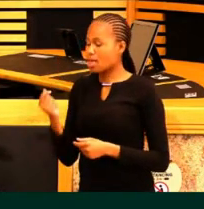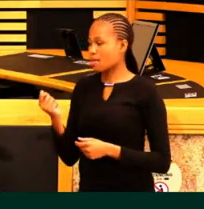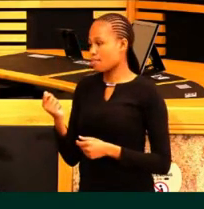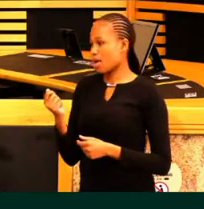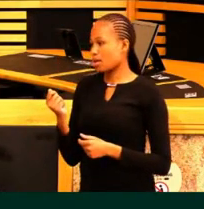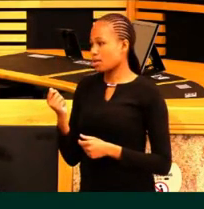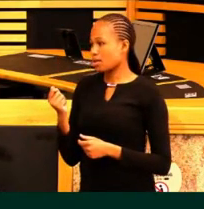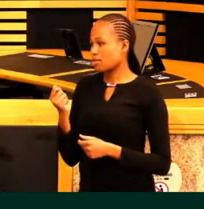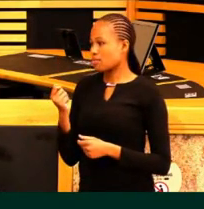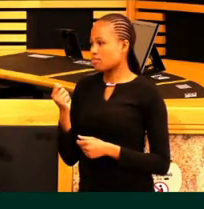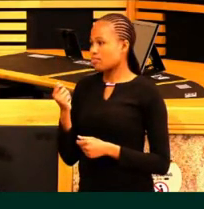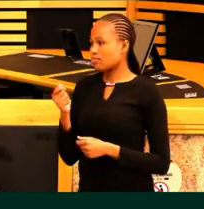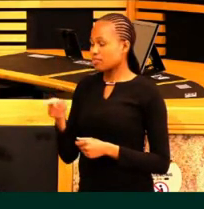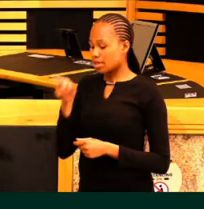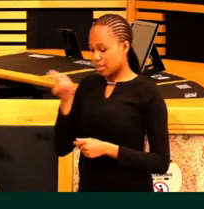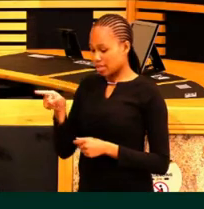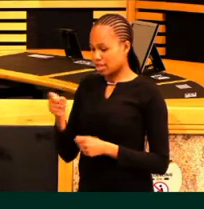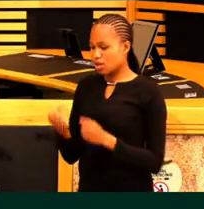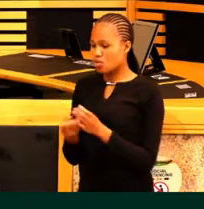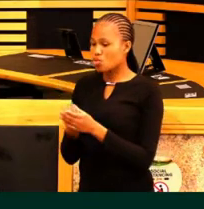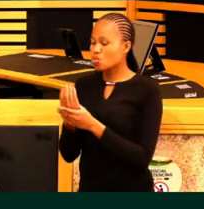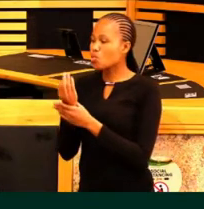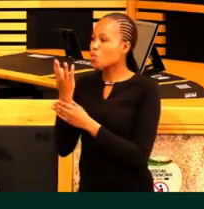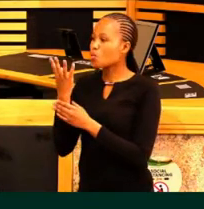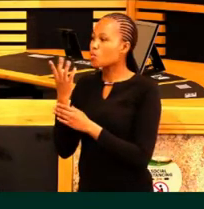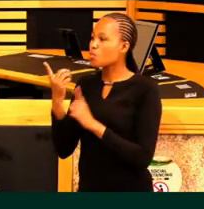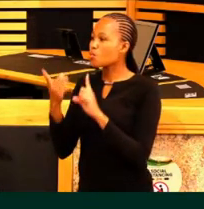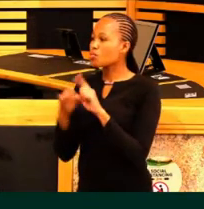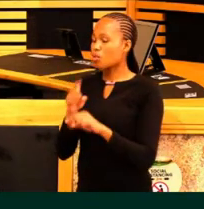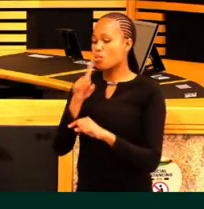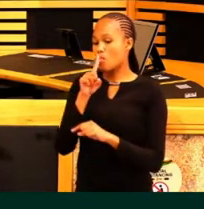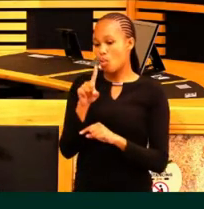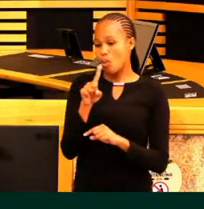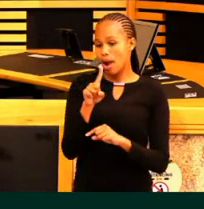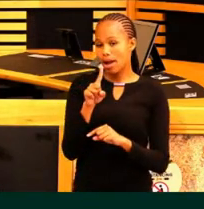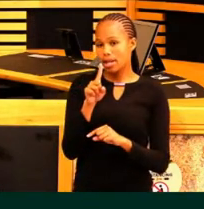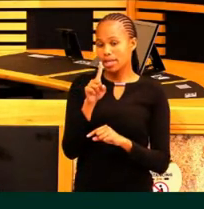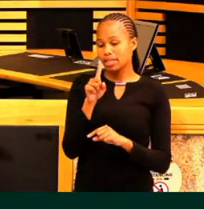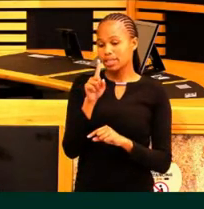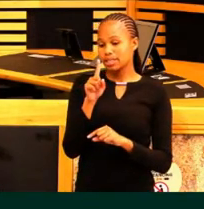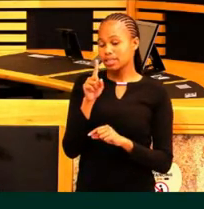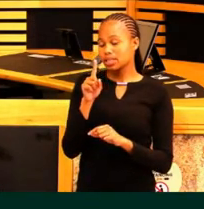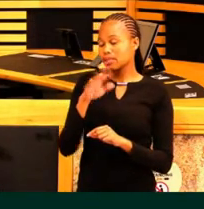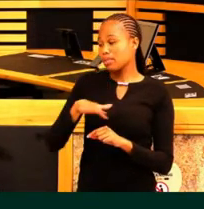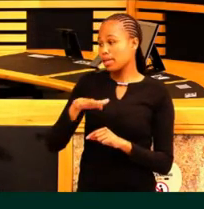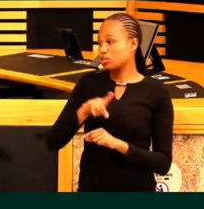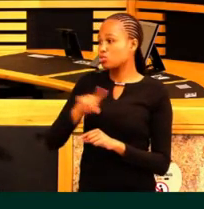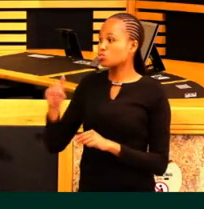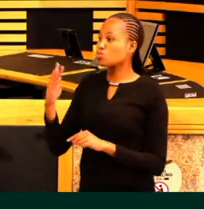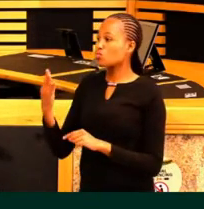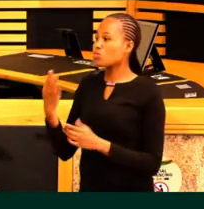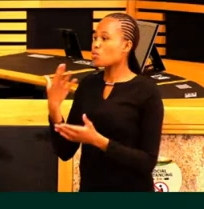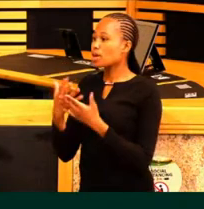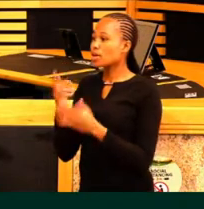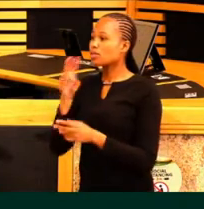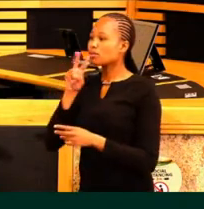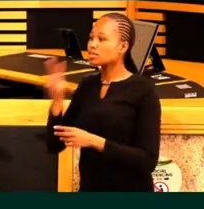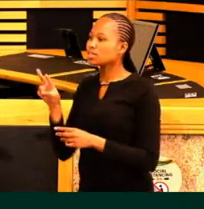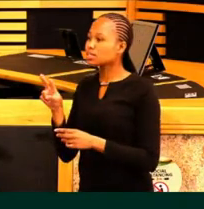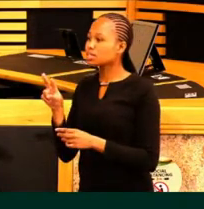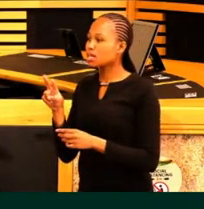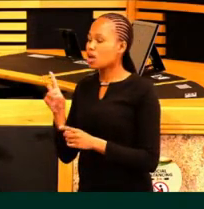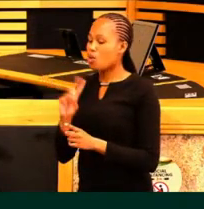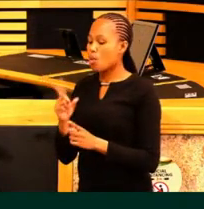that Fairview court has grown from one Turf to four terms so you can imagine the kind of Revenue it